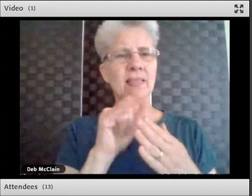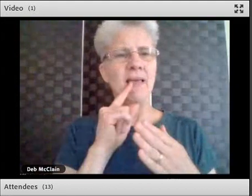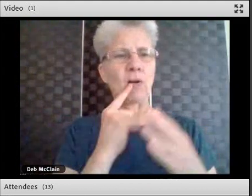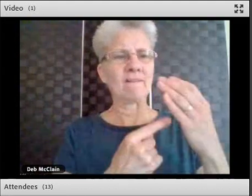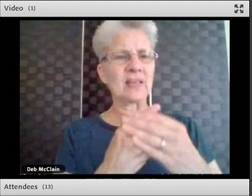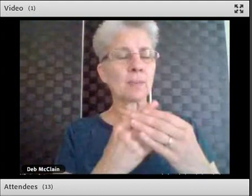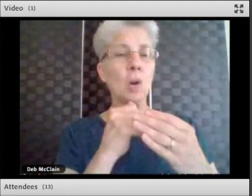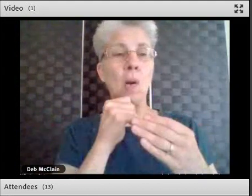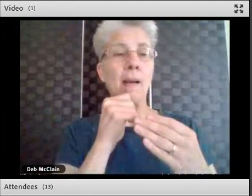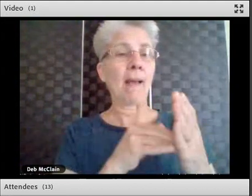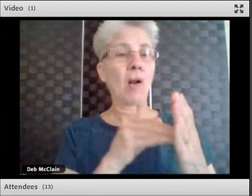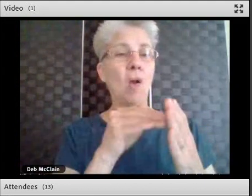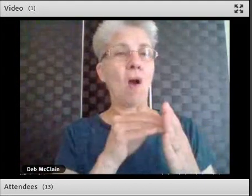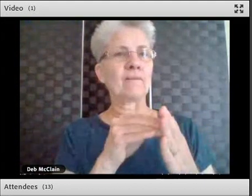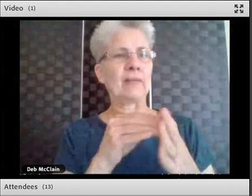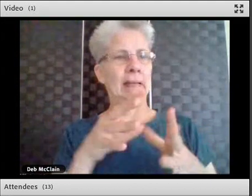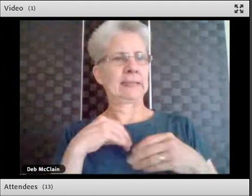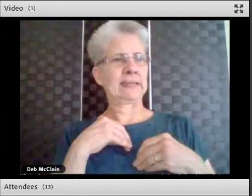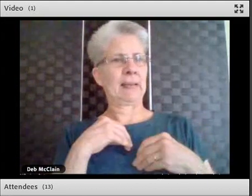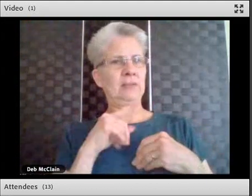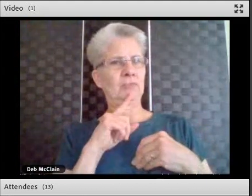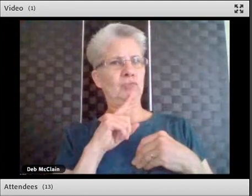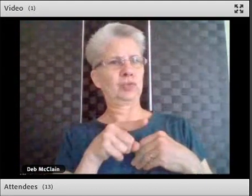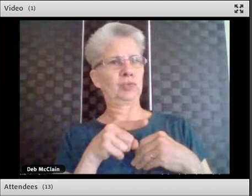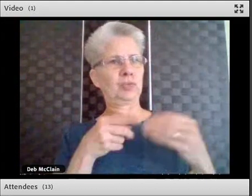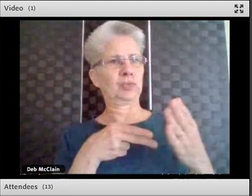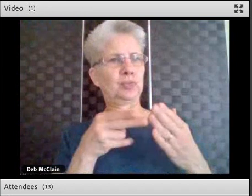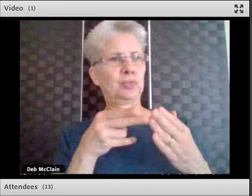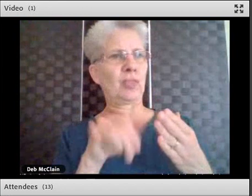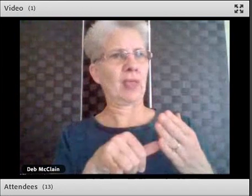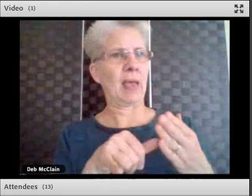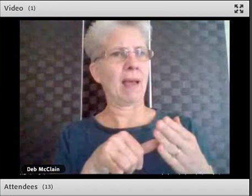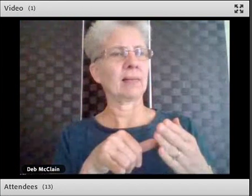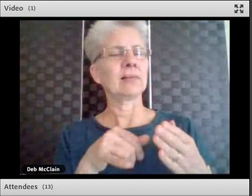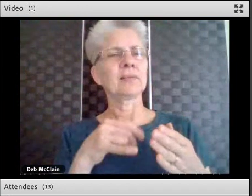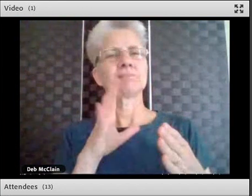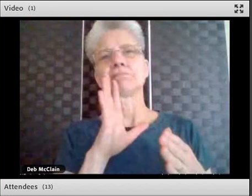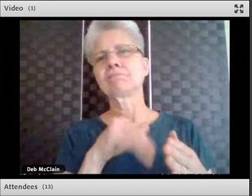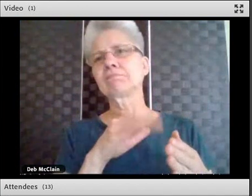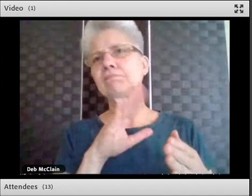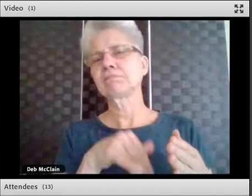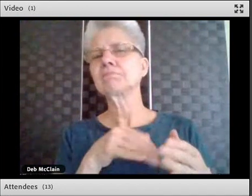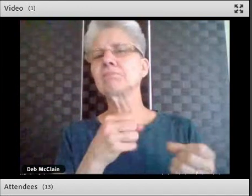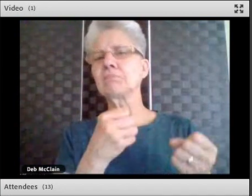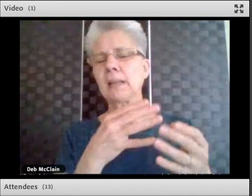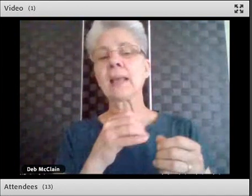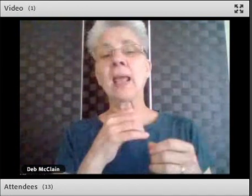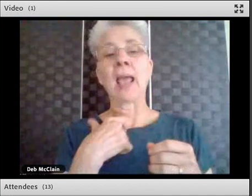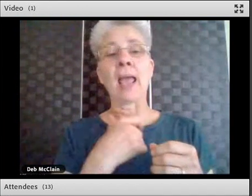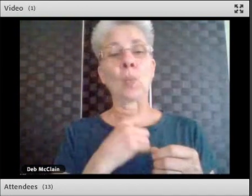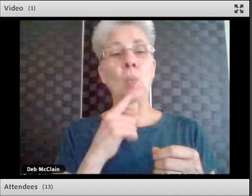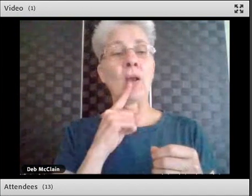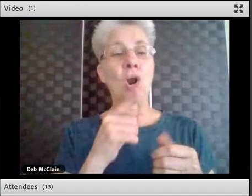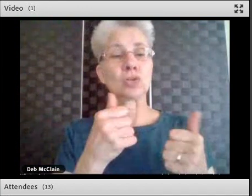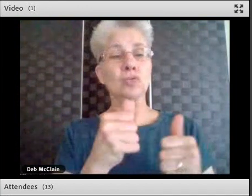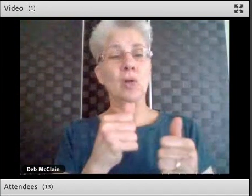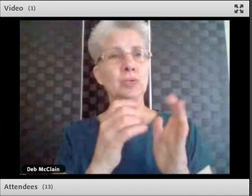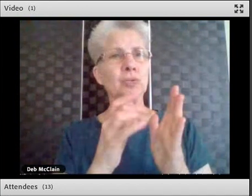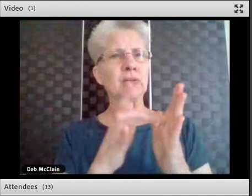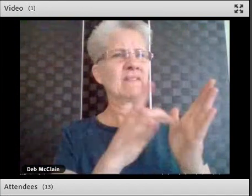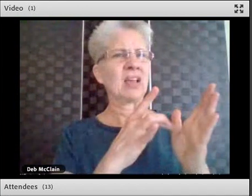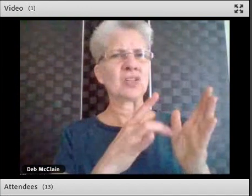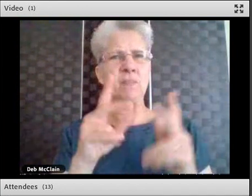invisible often are not taken seriously. And we are accused of trying to take advantage of